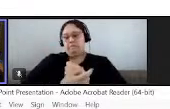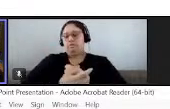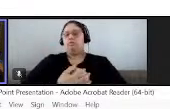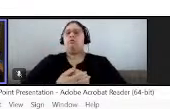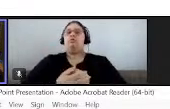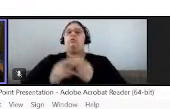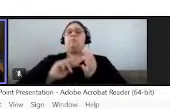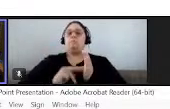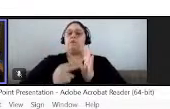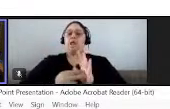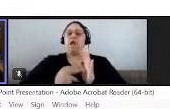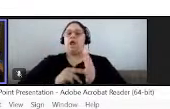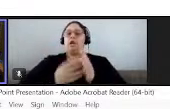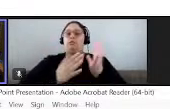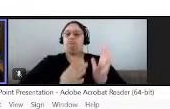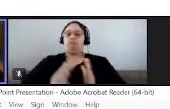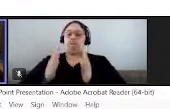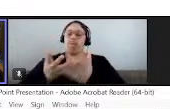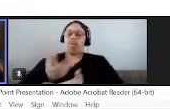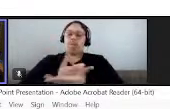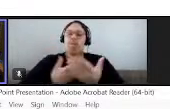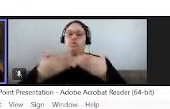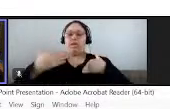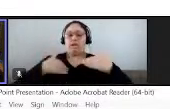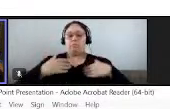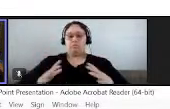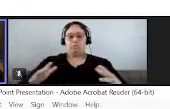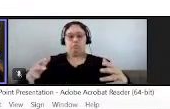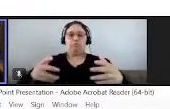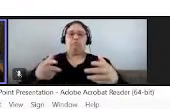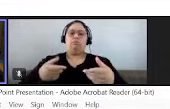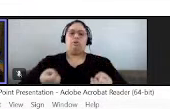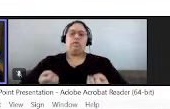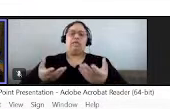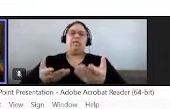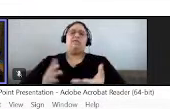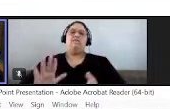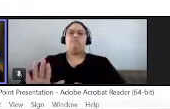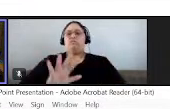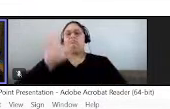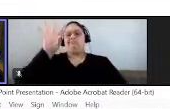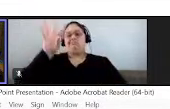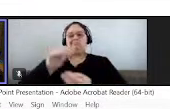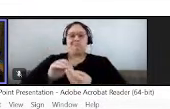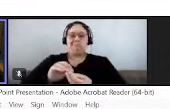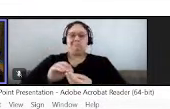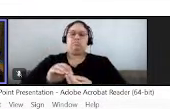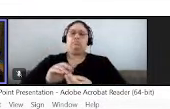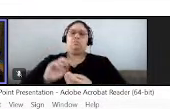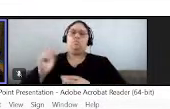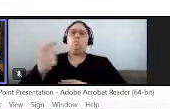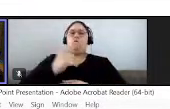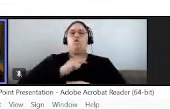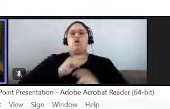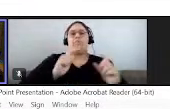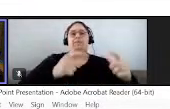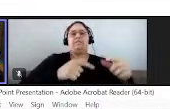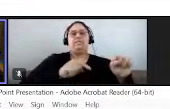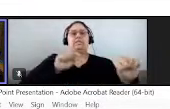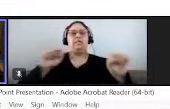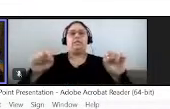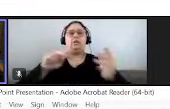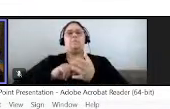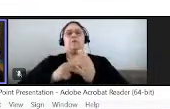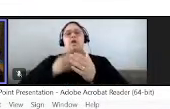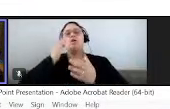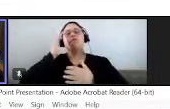The planning session of the administration was provided with a summary of what all committees